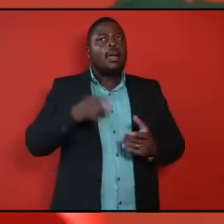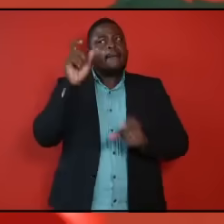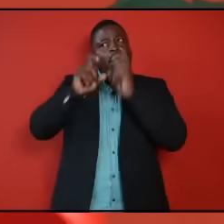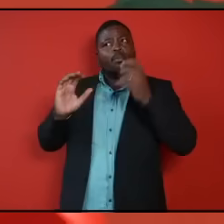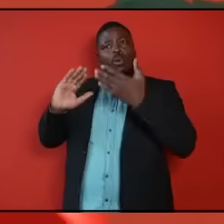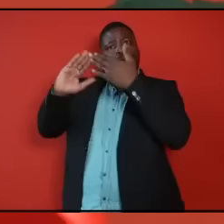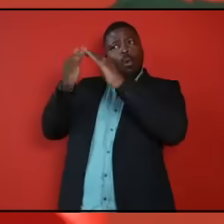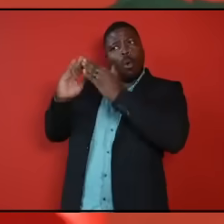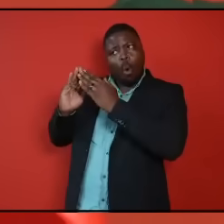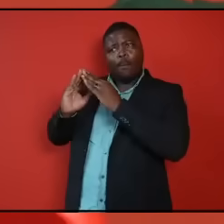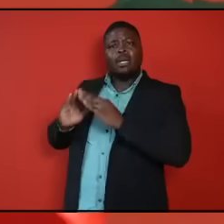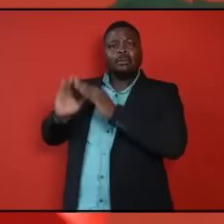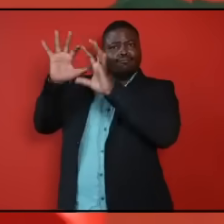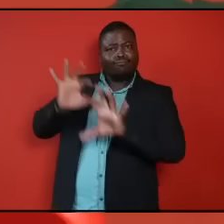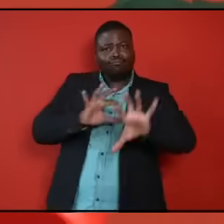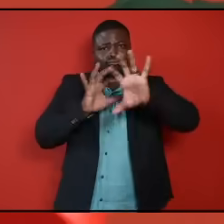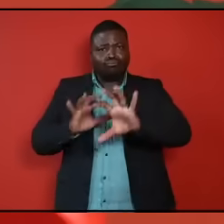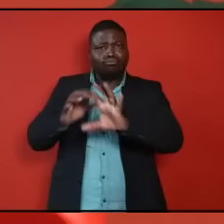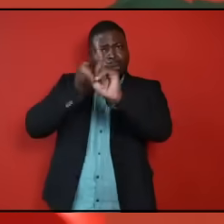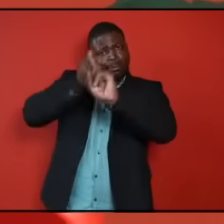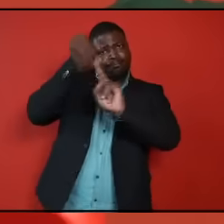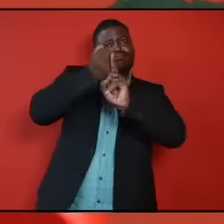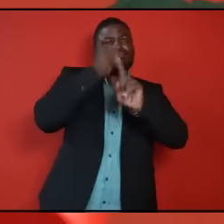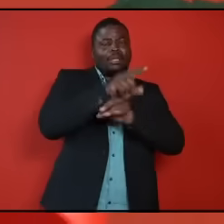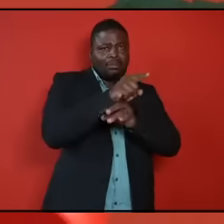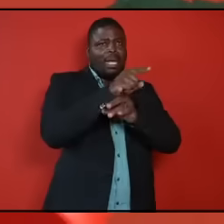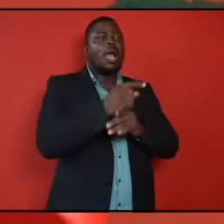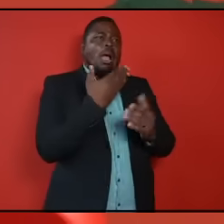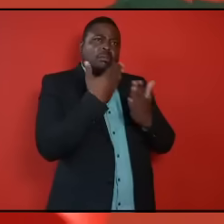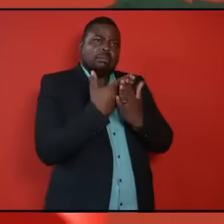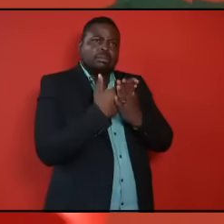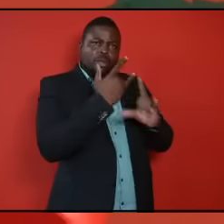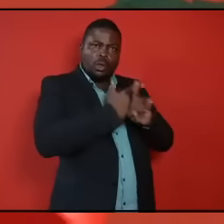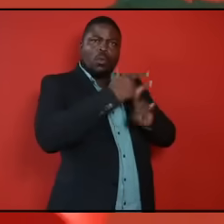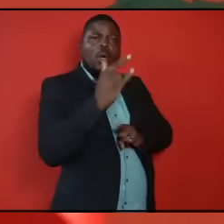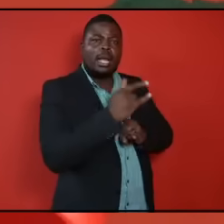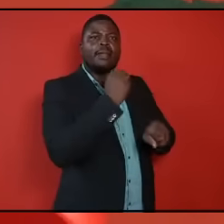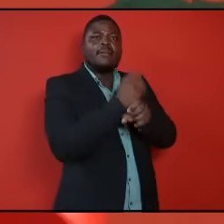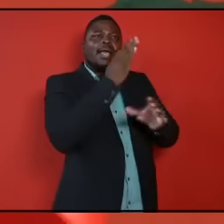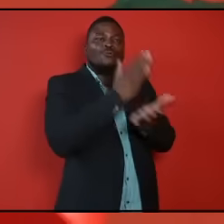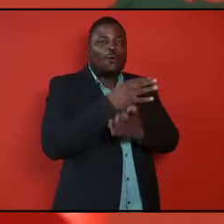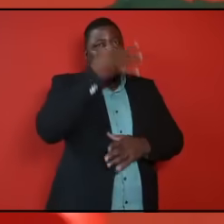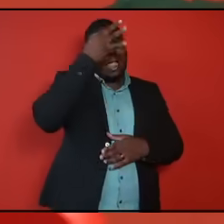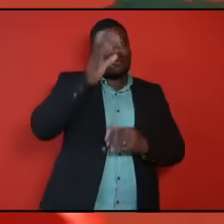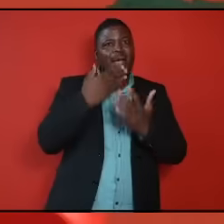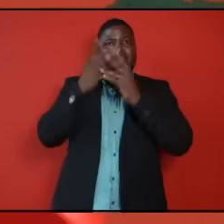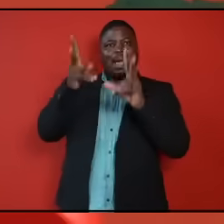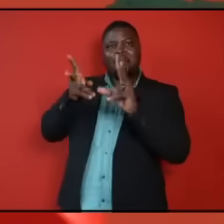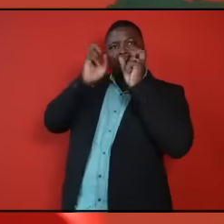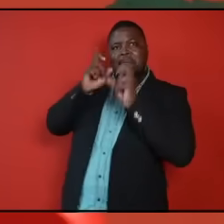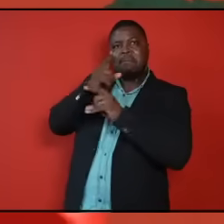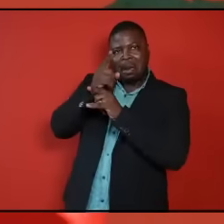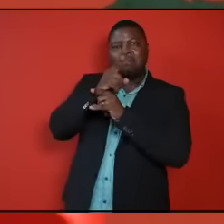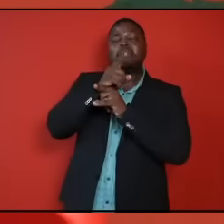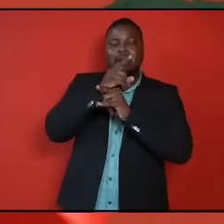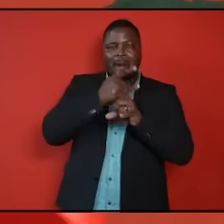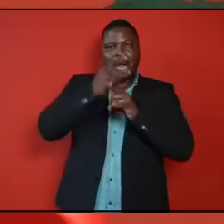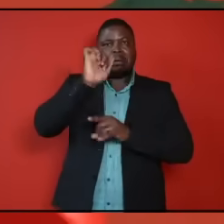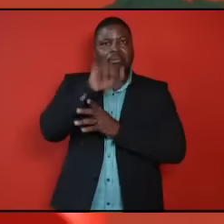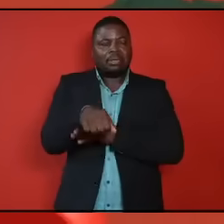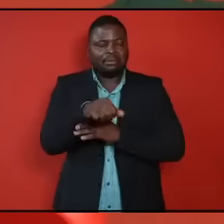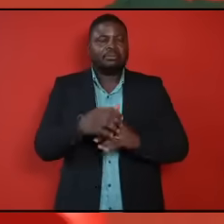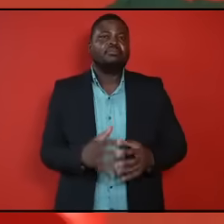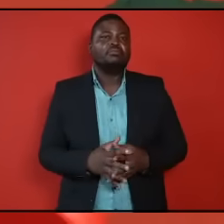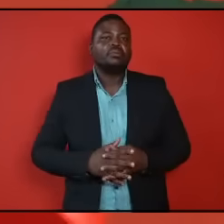deliver meaningful change even before state power is fully captured. The plenum engaged deeply with the